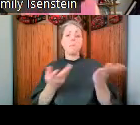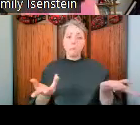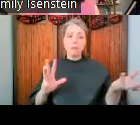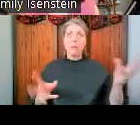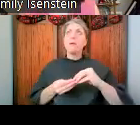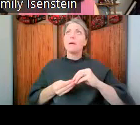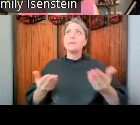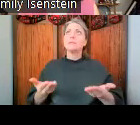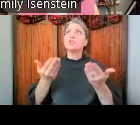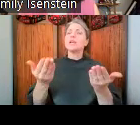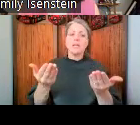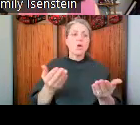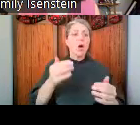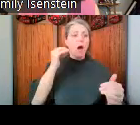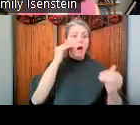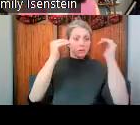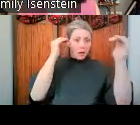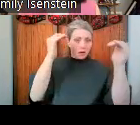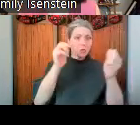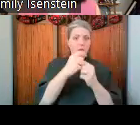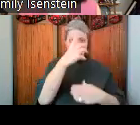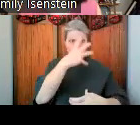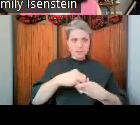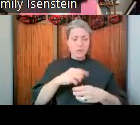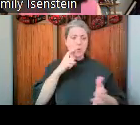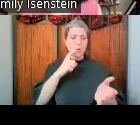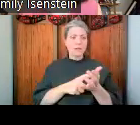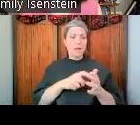recognize predicted and unpredicted vibrations in the same way as